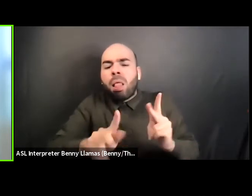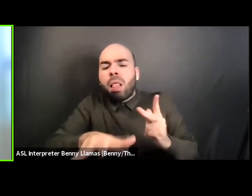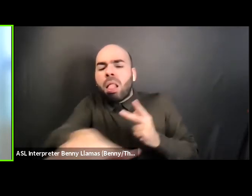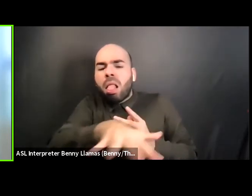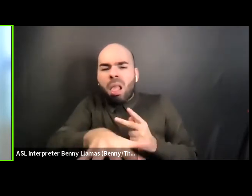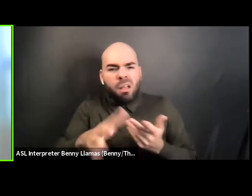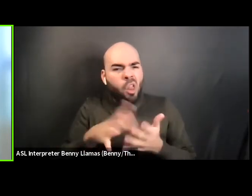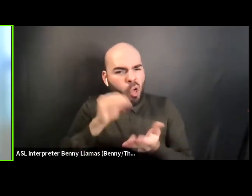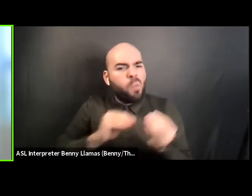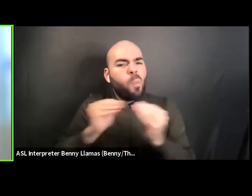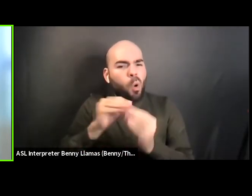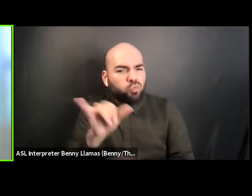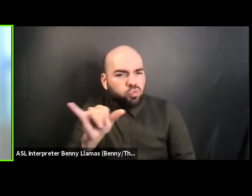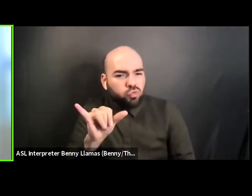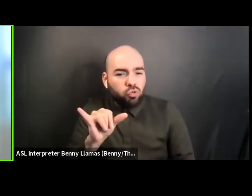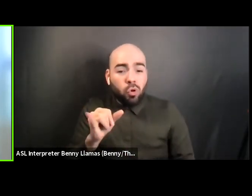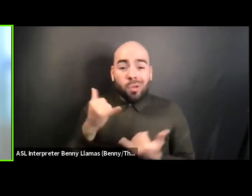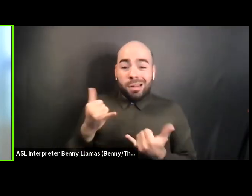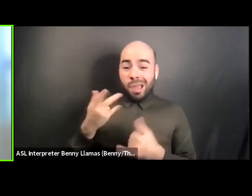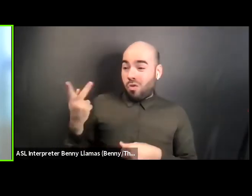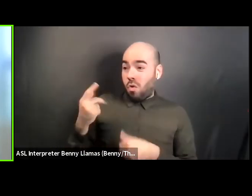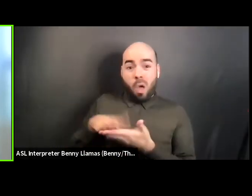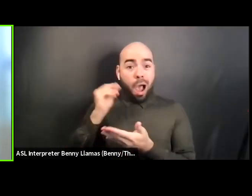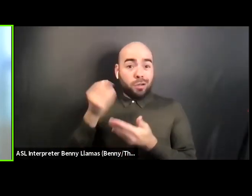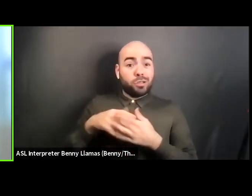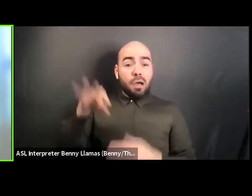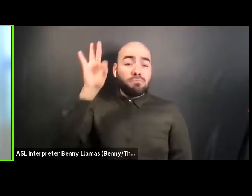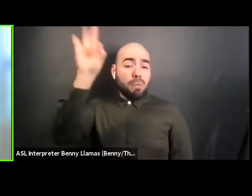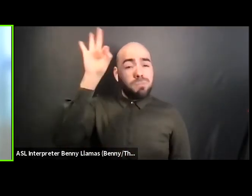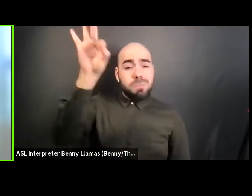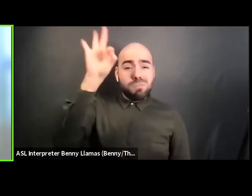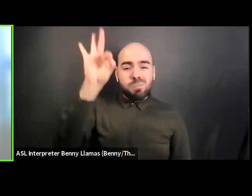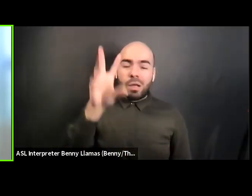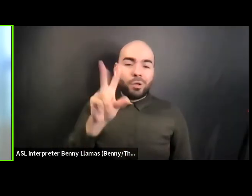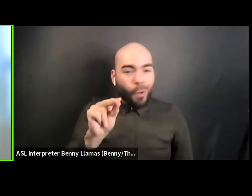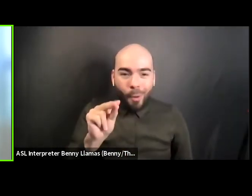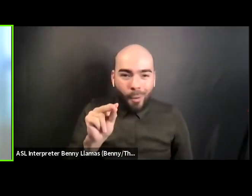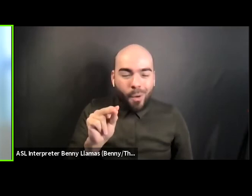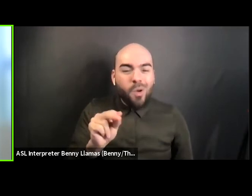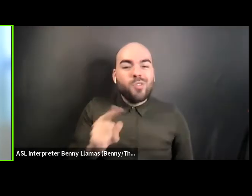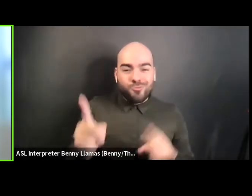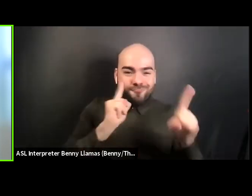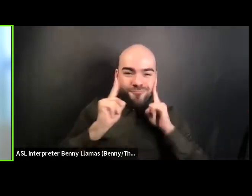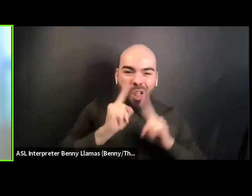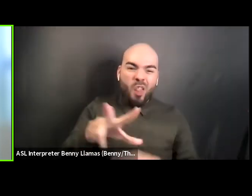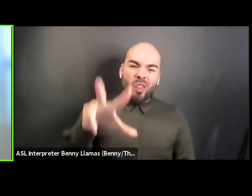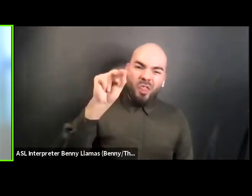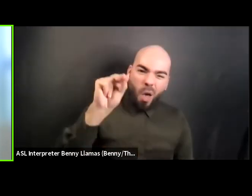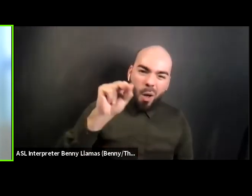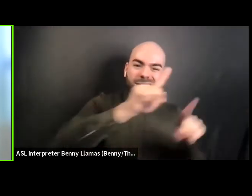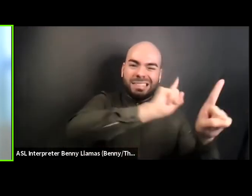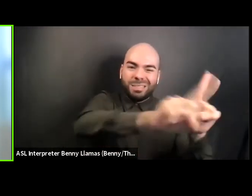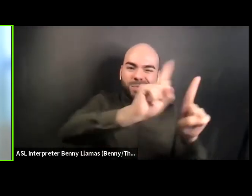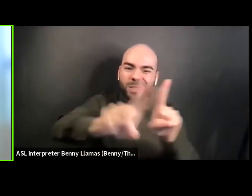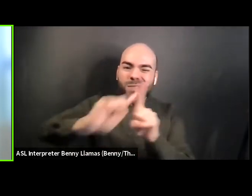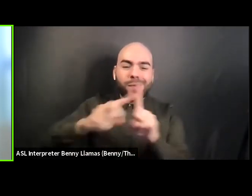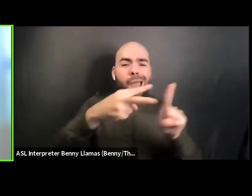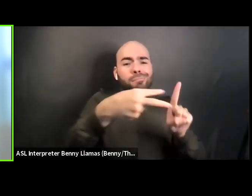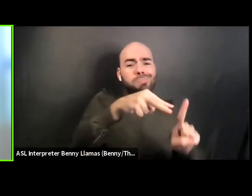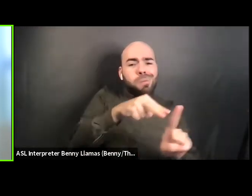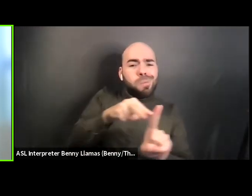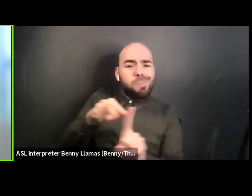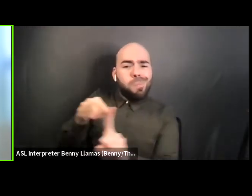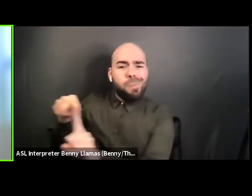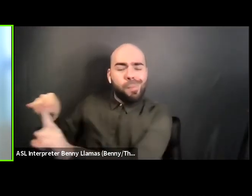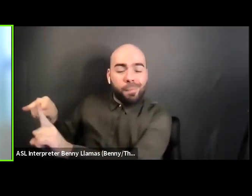you're not going to hear one manifesto. You're going to hear 30, one from each person speaking. We didn't plan for 30 speakers, it